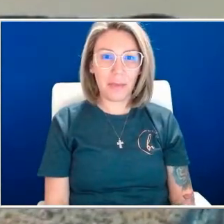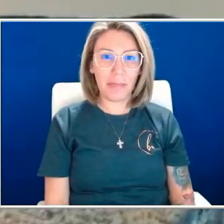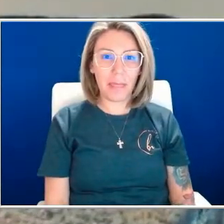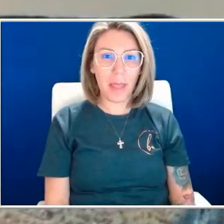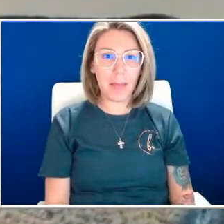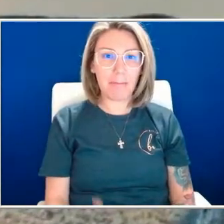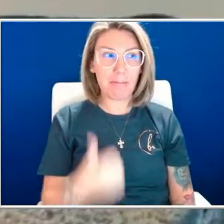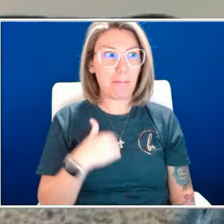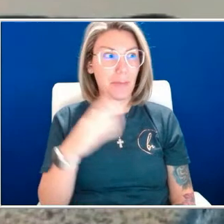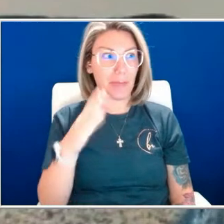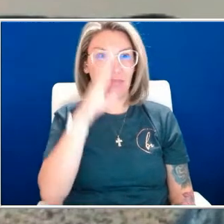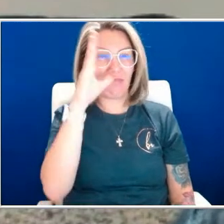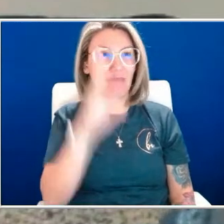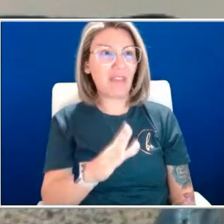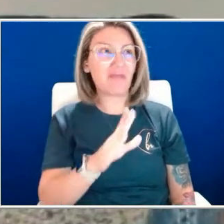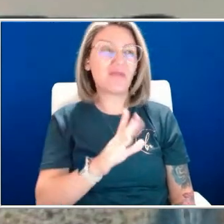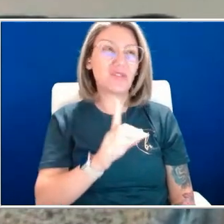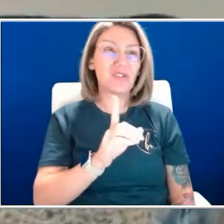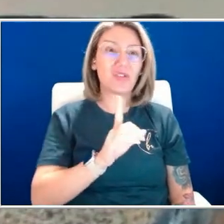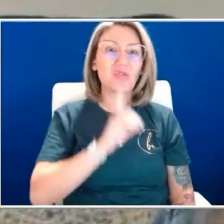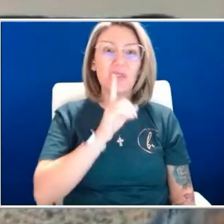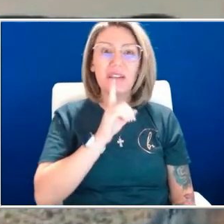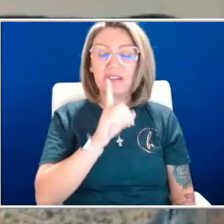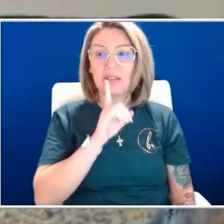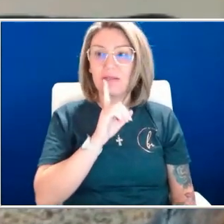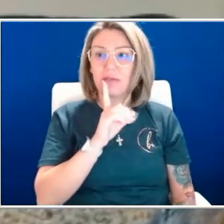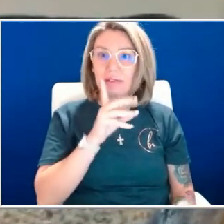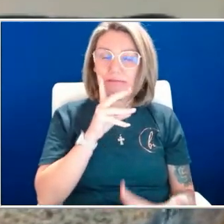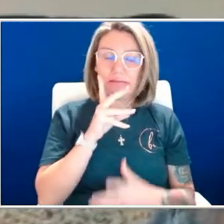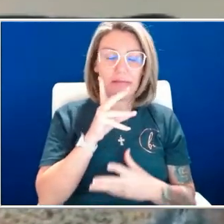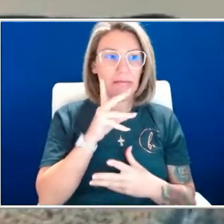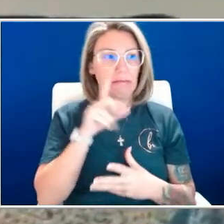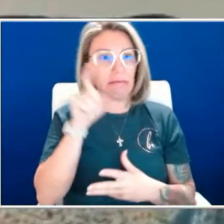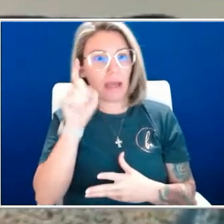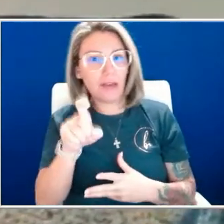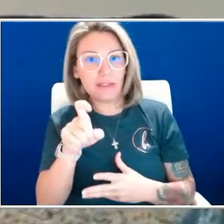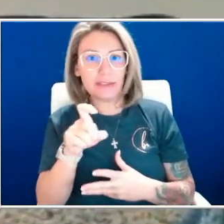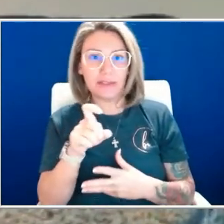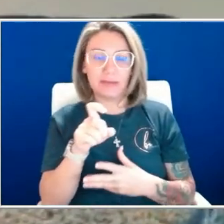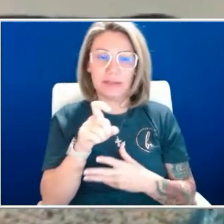even bedridden. It was great. Nothing like I expected.